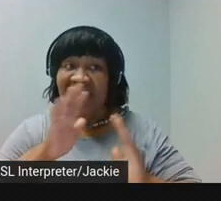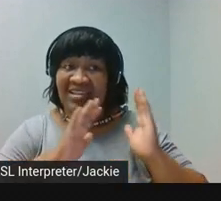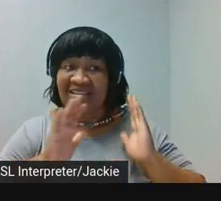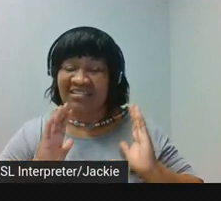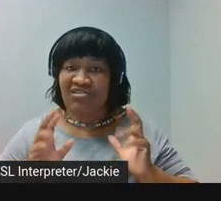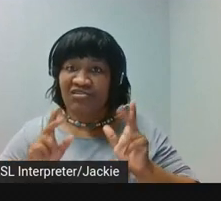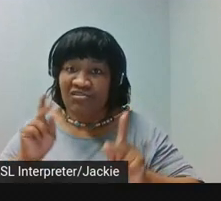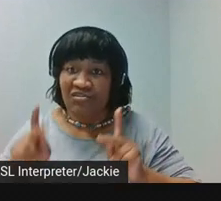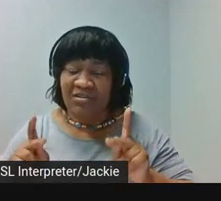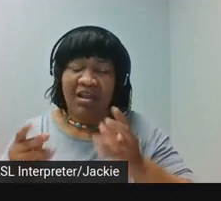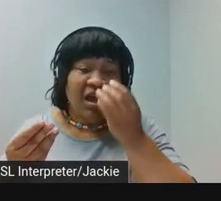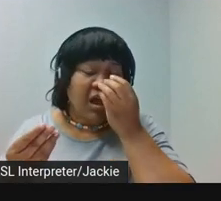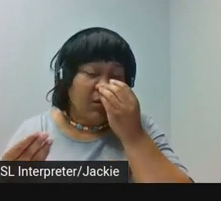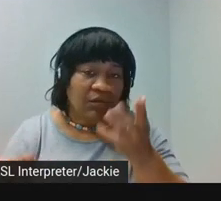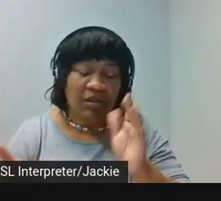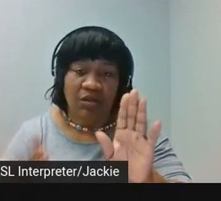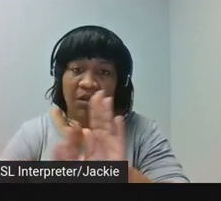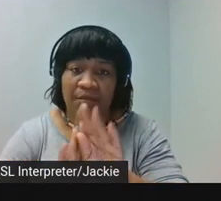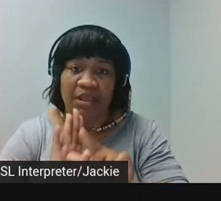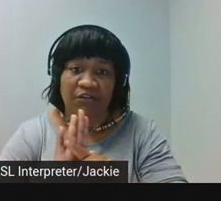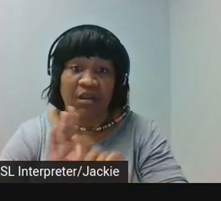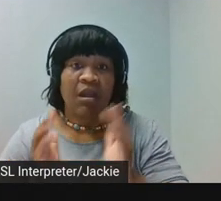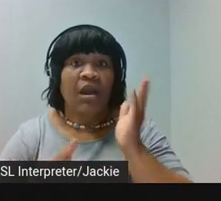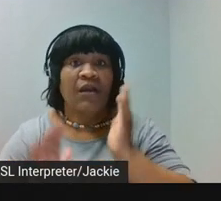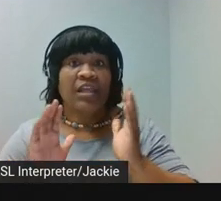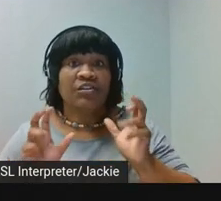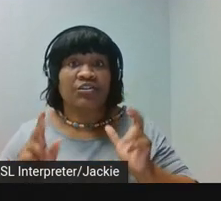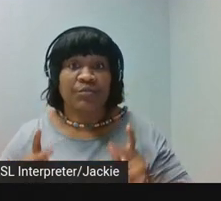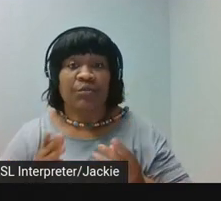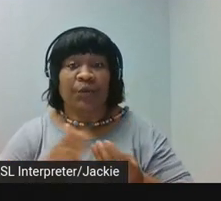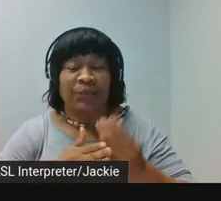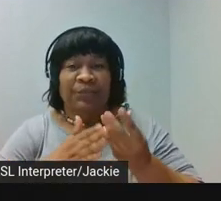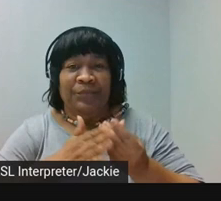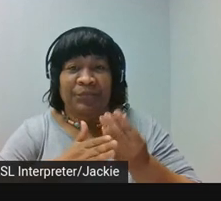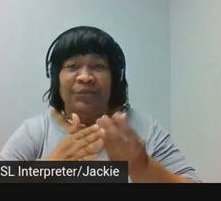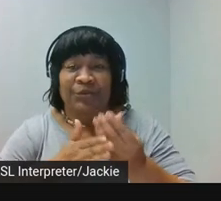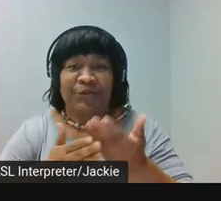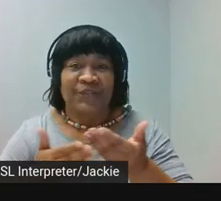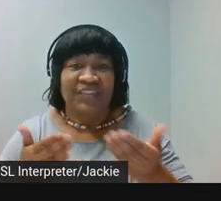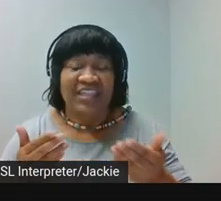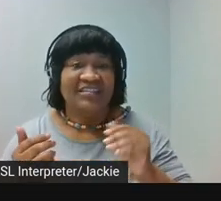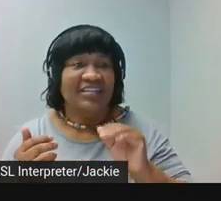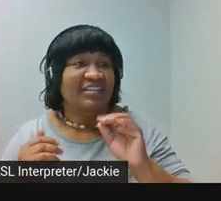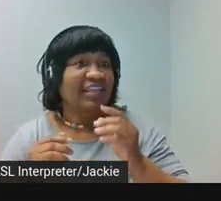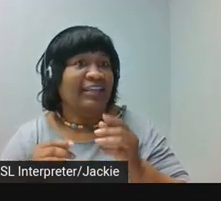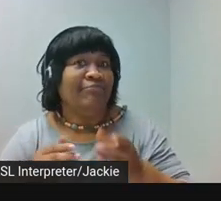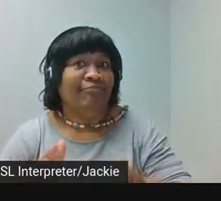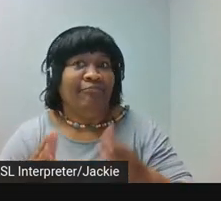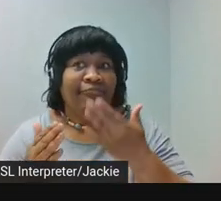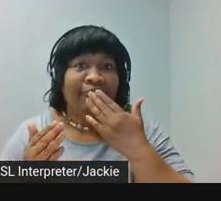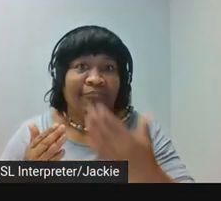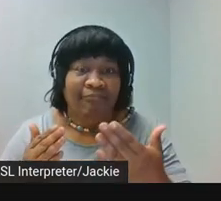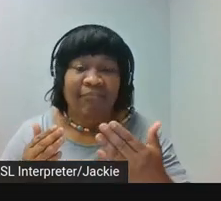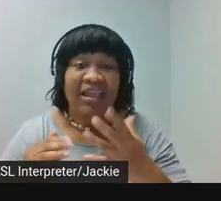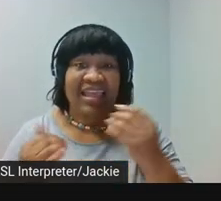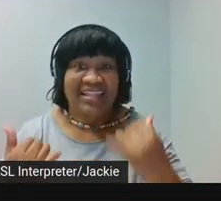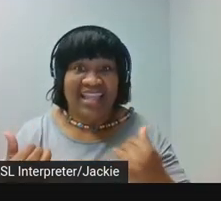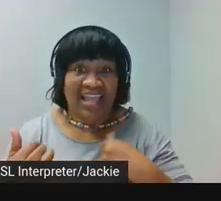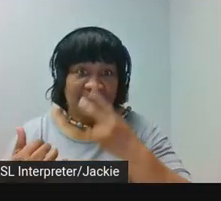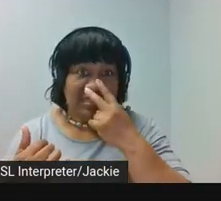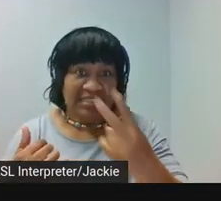And I don't care what your background is, our ancestors grew things in a biodiverse manner. And what we're seeing right now